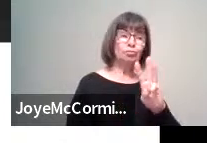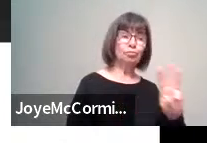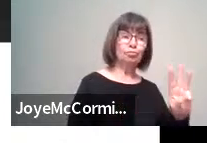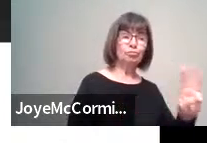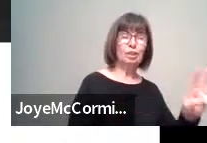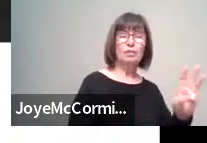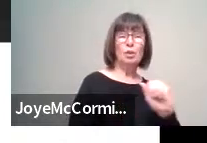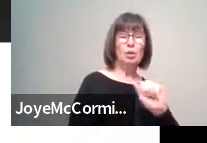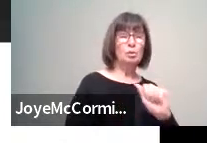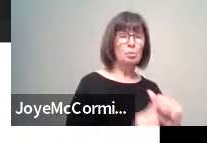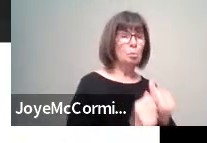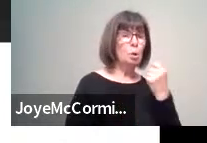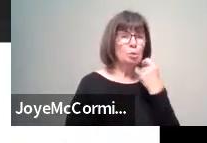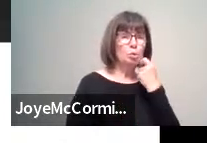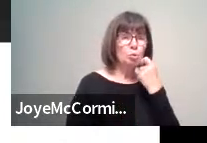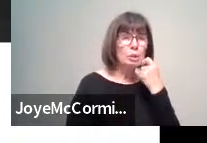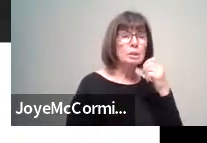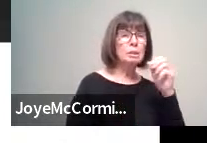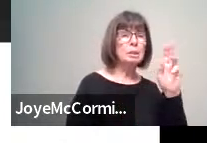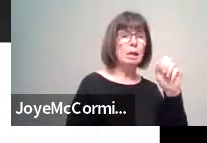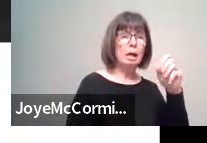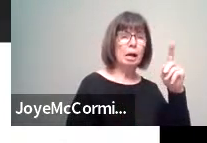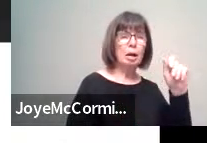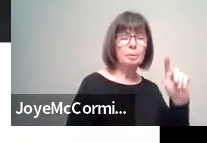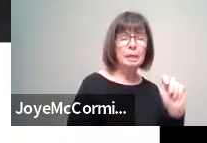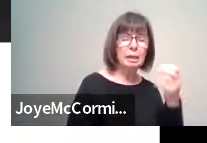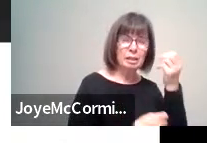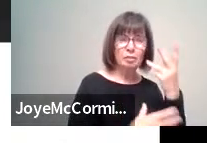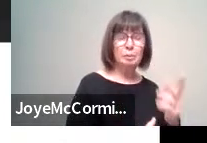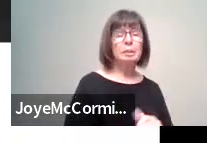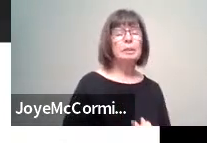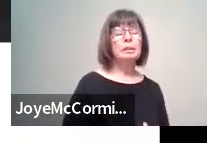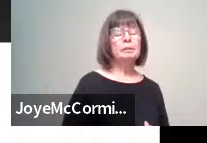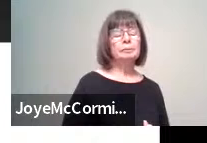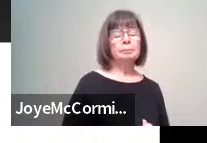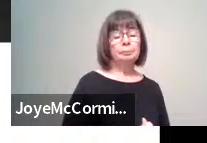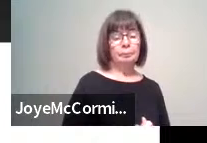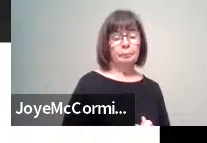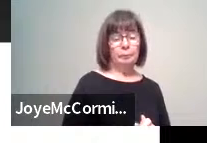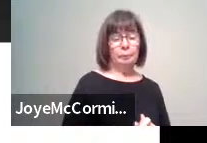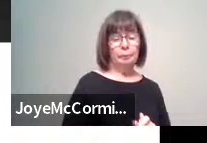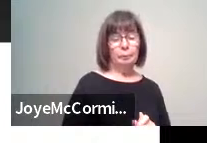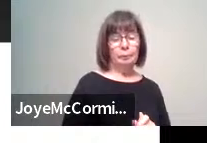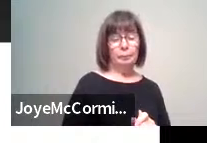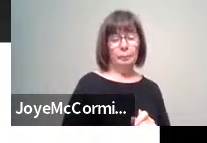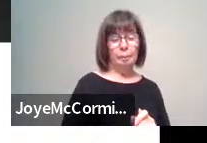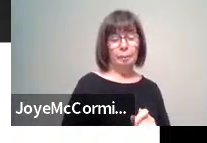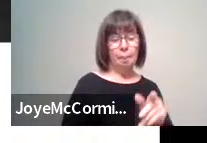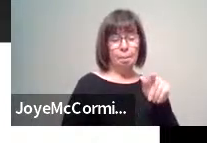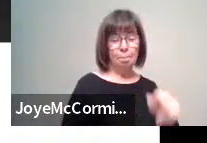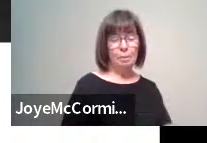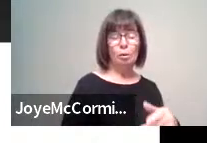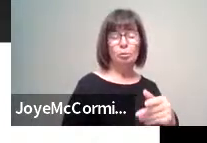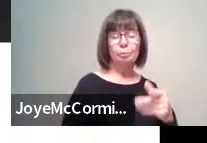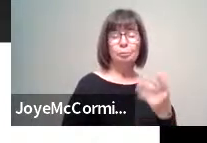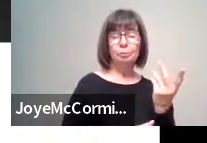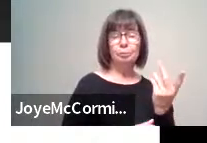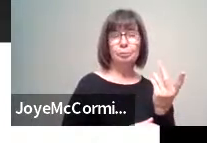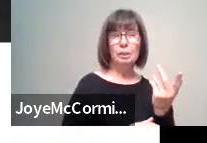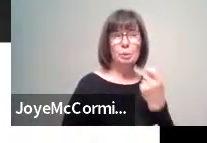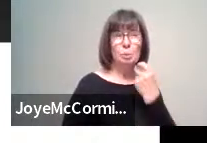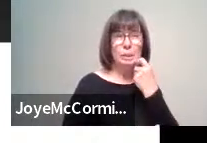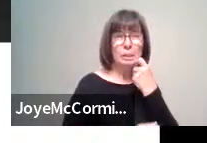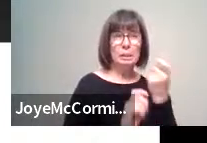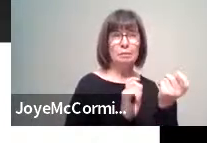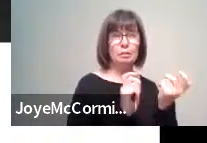information on locations of vaccine. Just to highlight the Mpox vaccine eligibility, which was recently